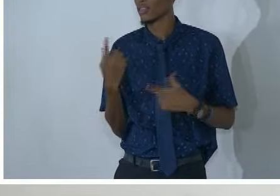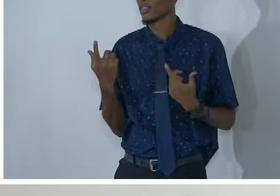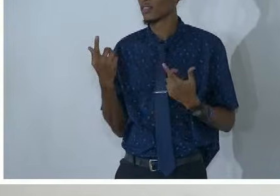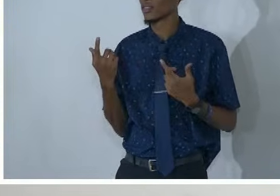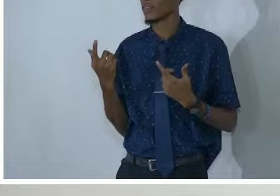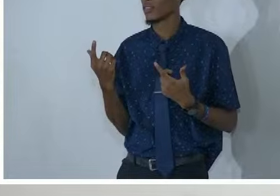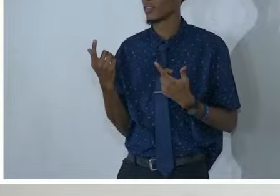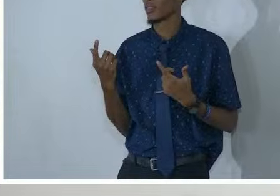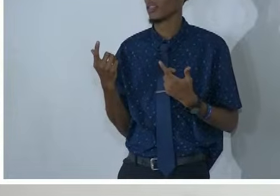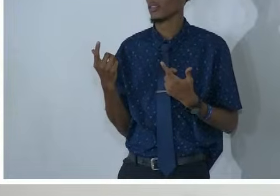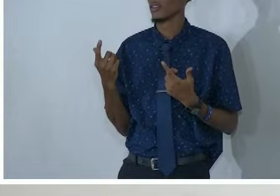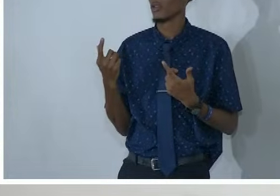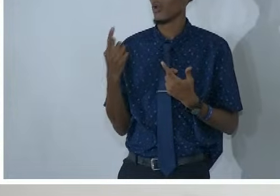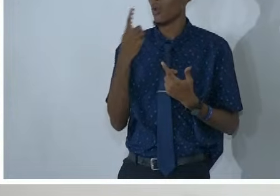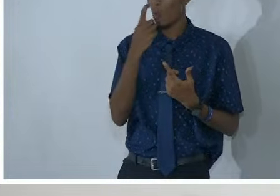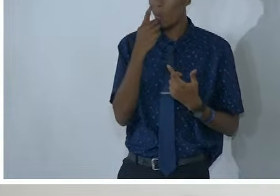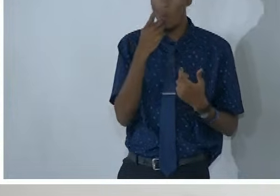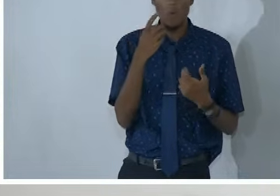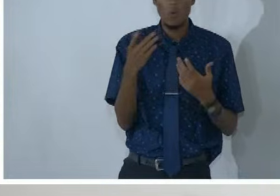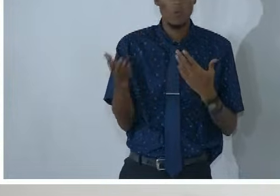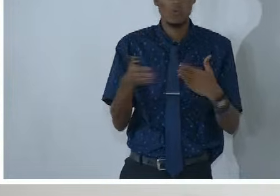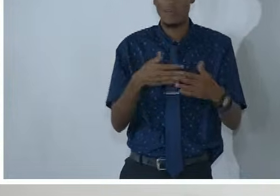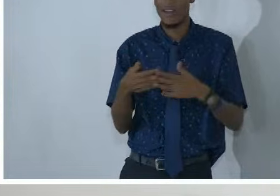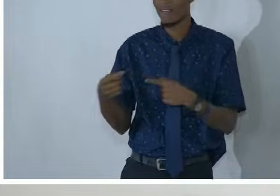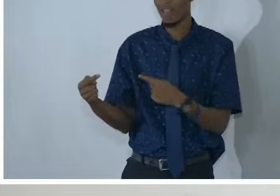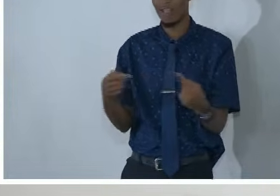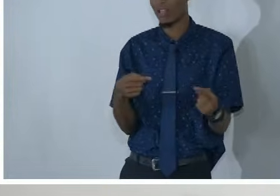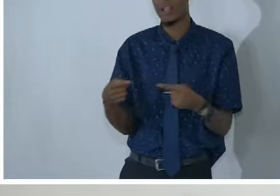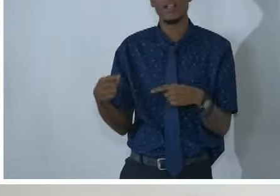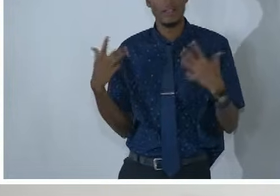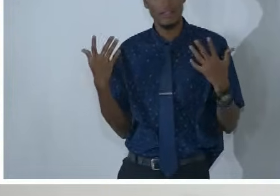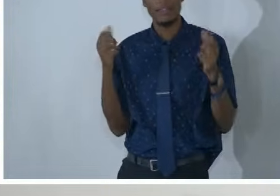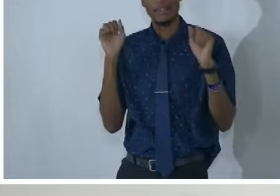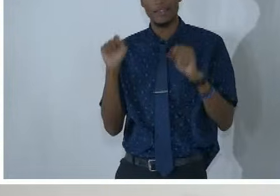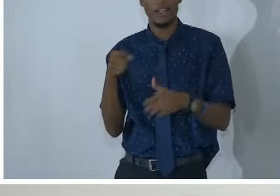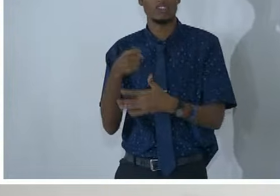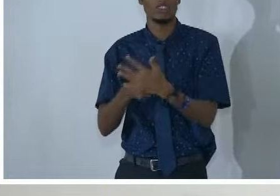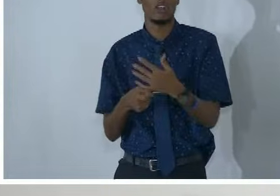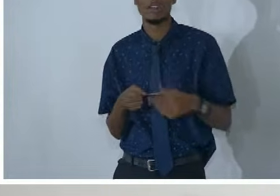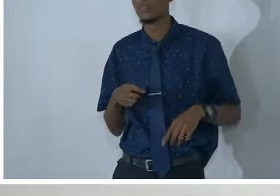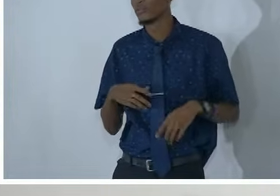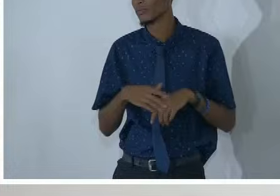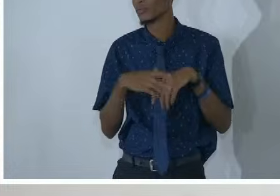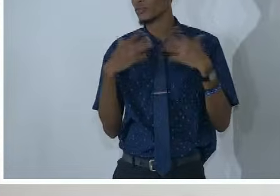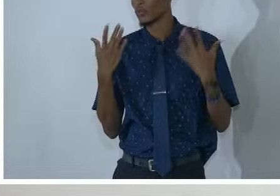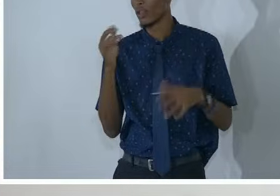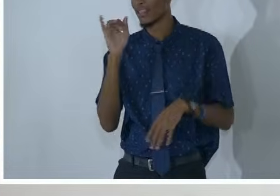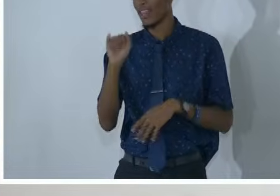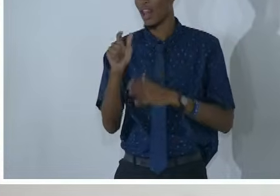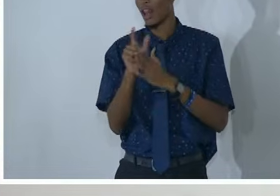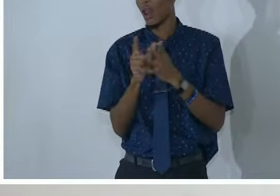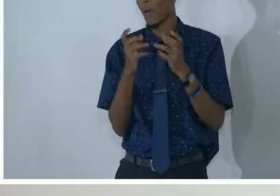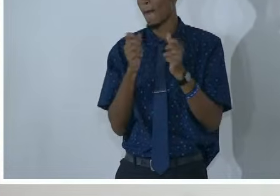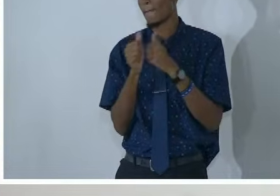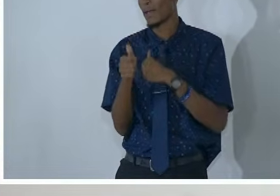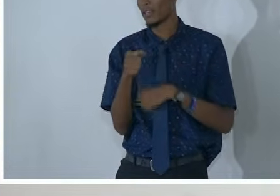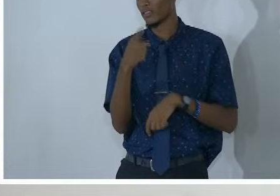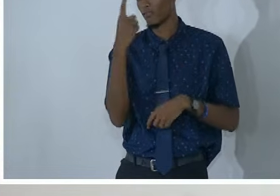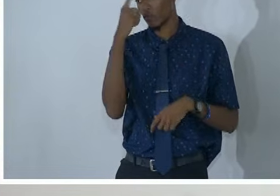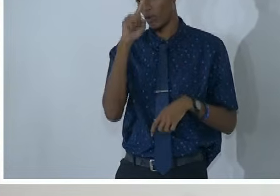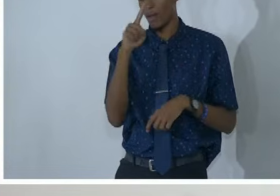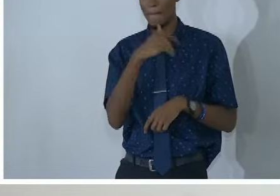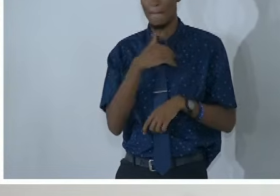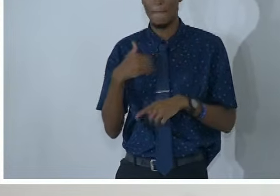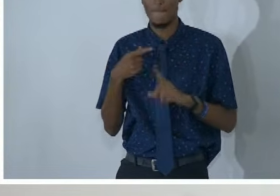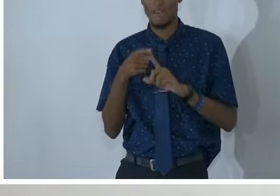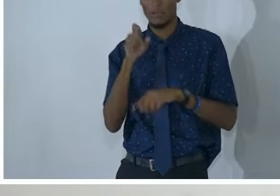can charge. So what that bill in particular does for the member from